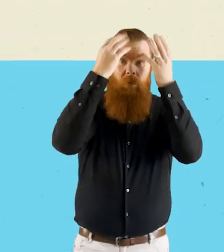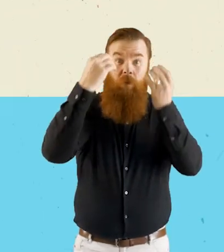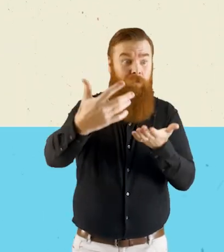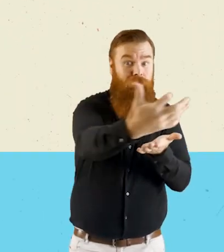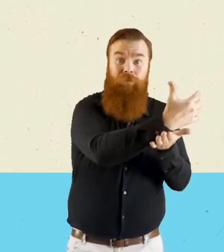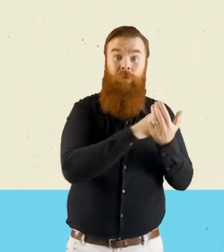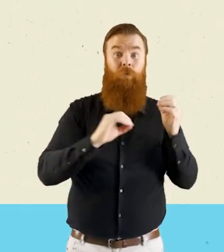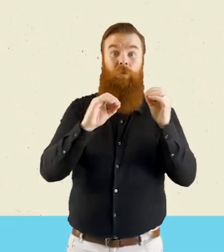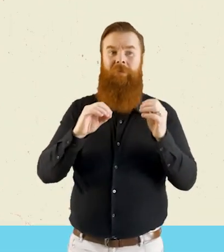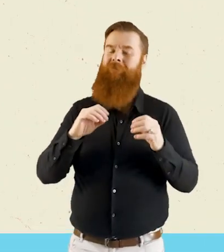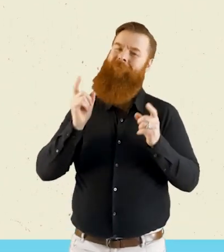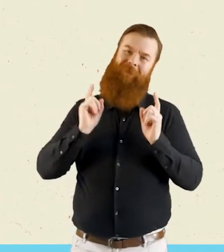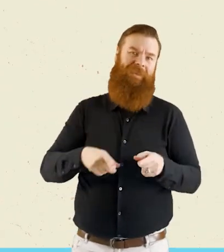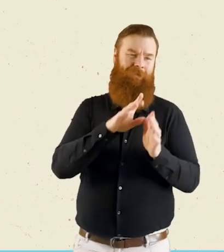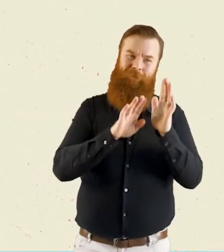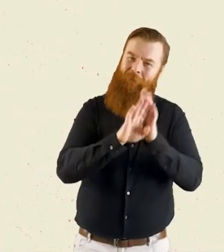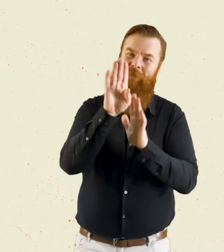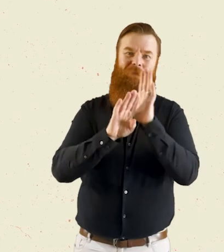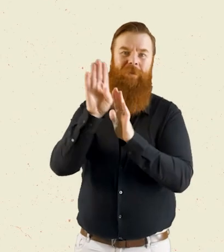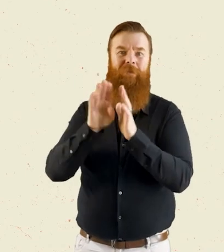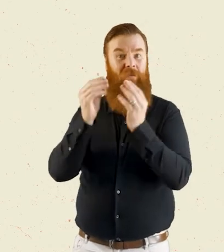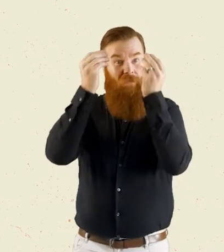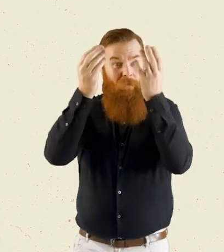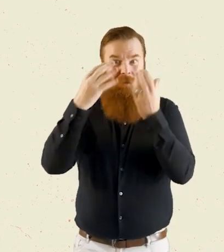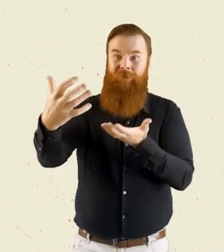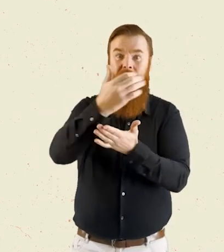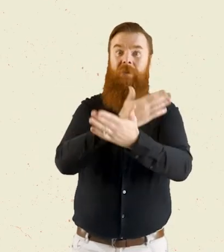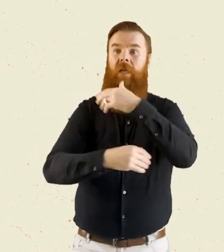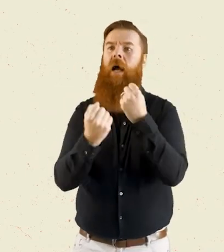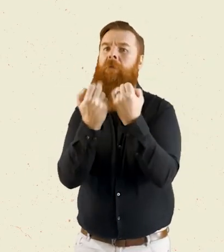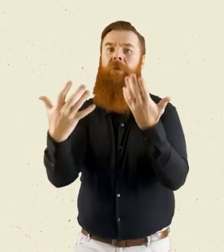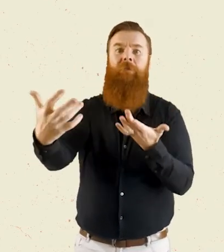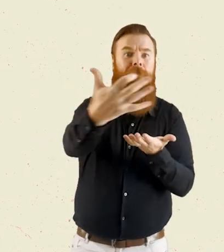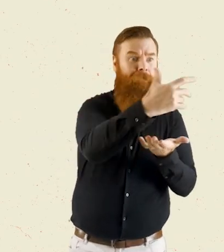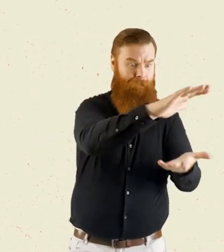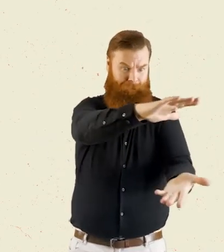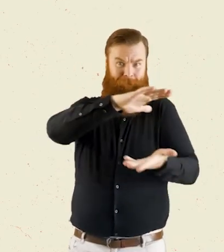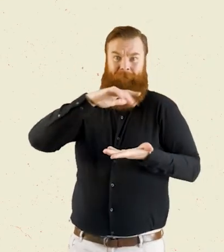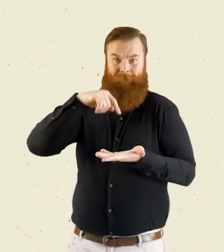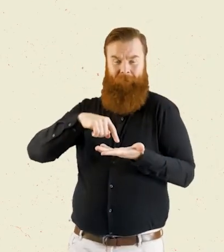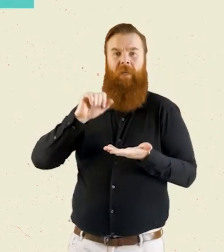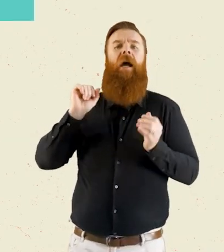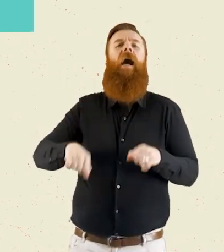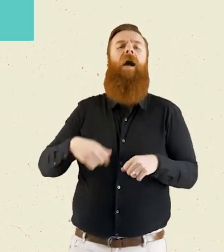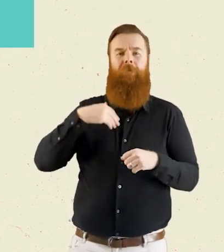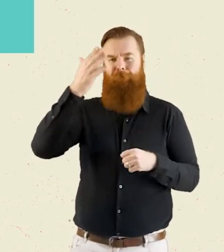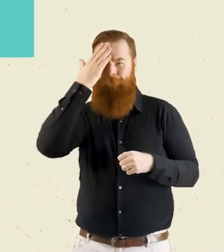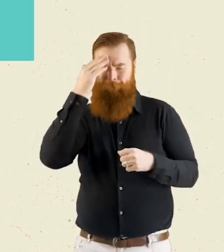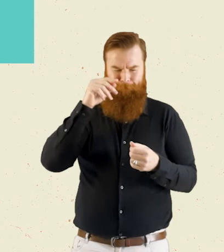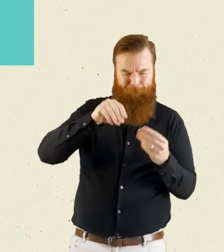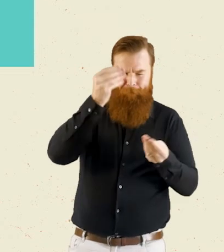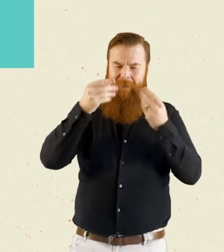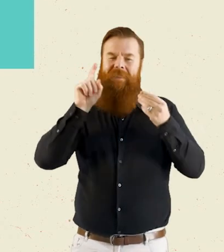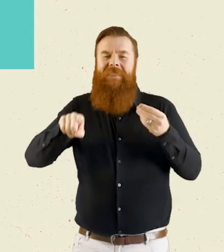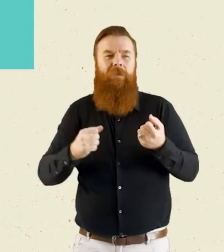the case, the first step in your plan of action should be to improve data collection processes so that you can use that data